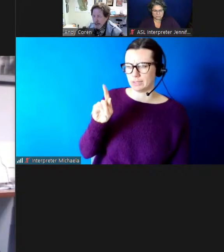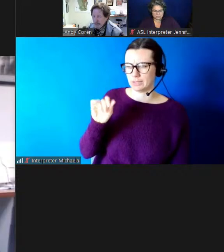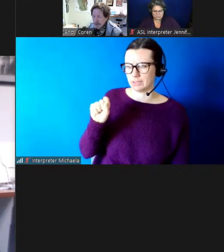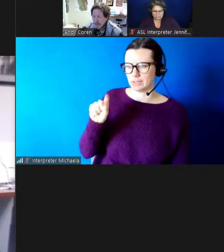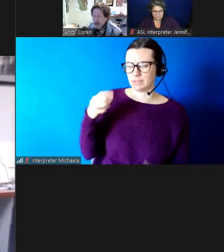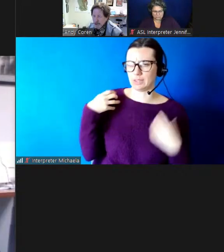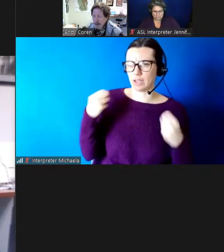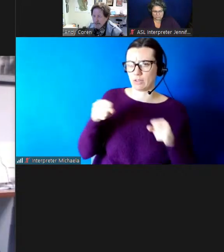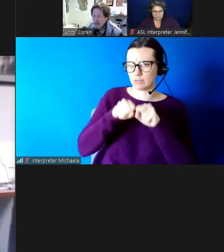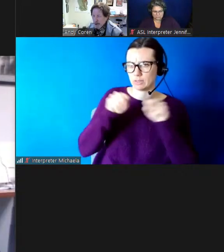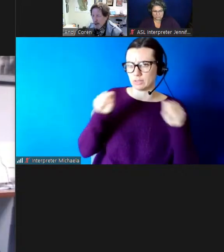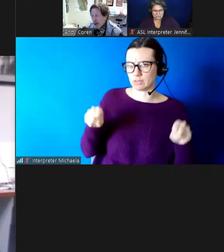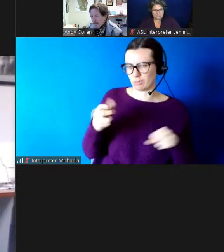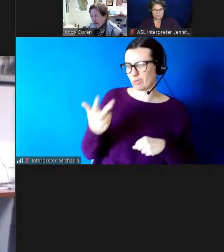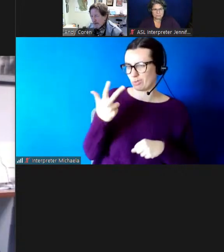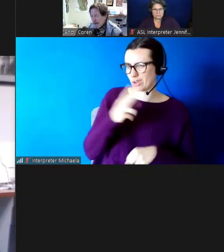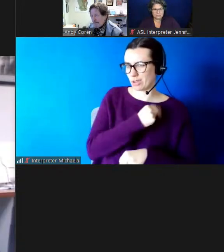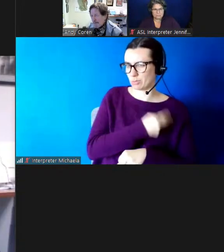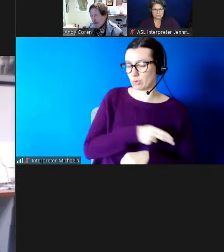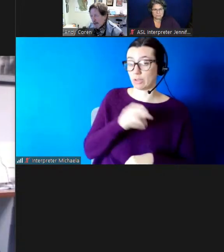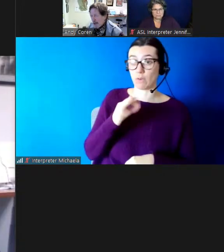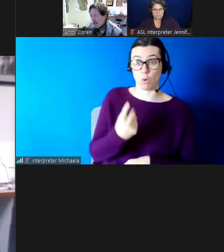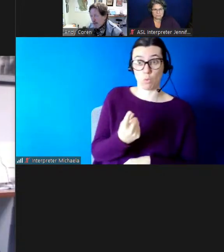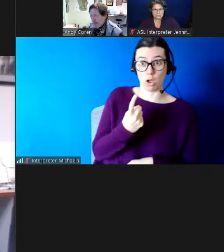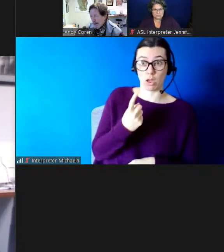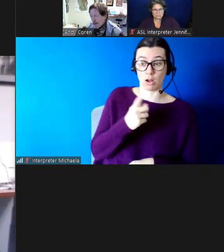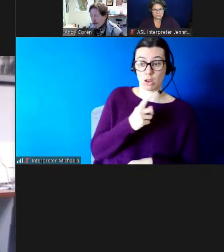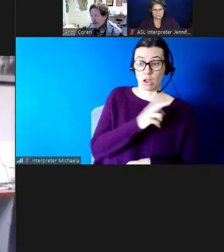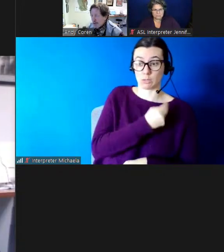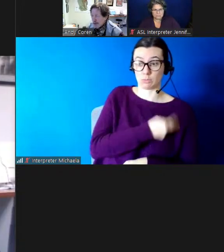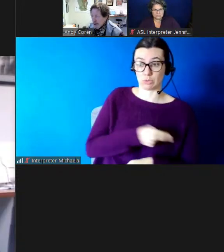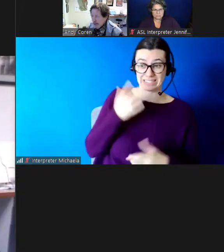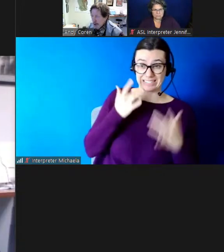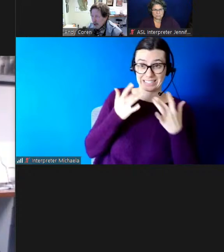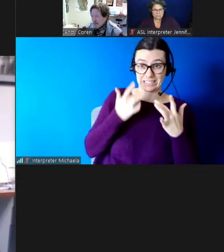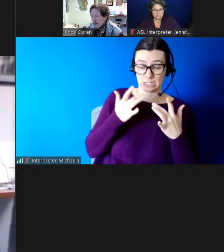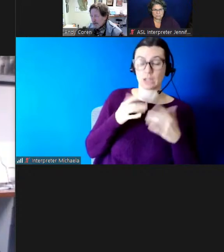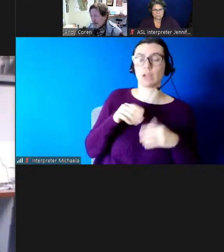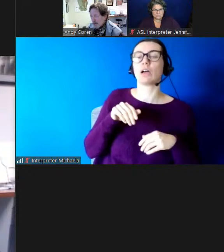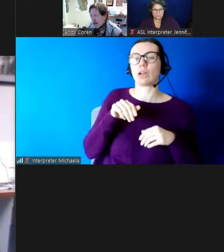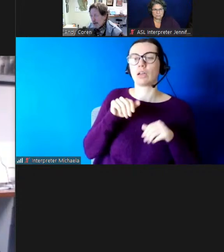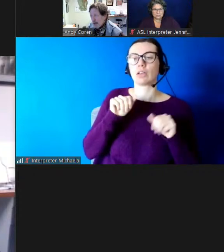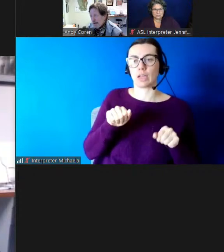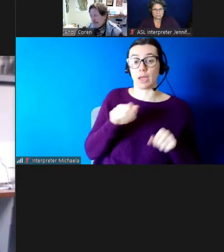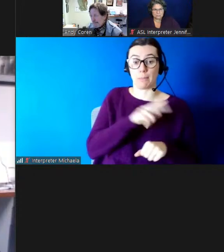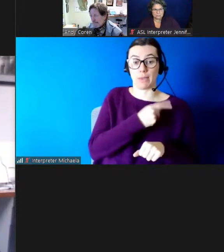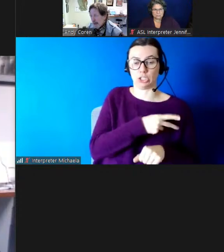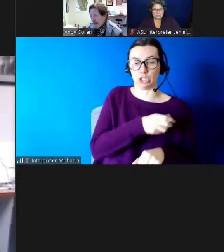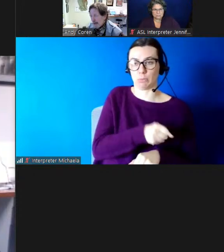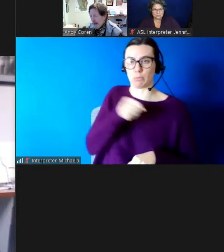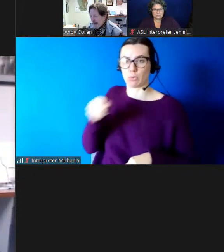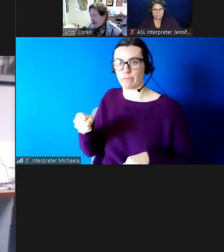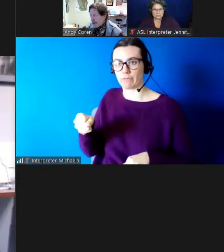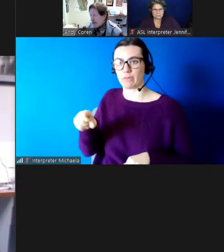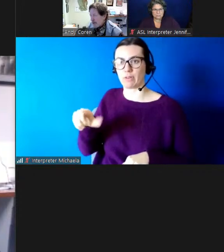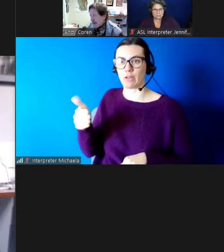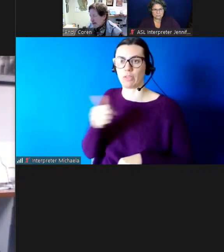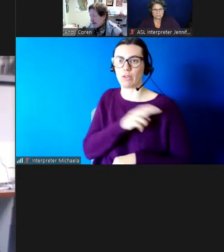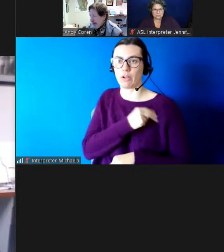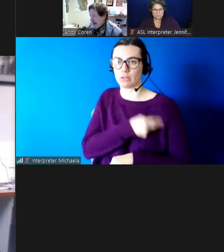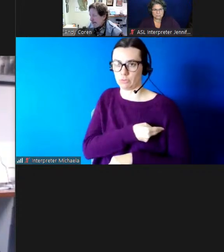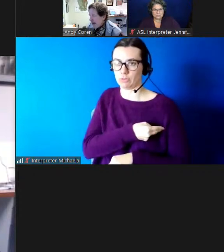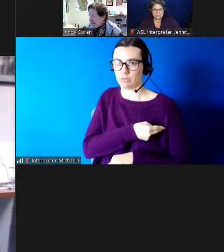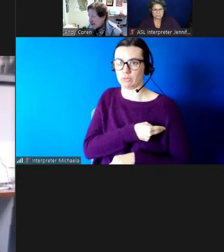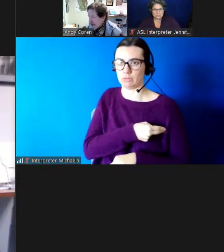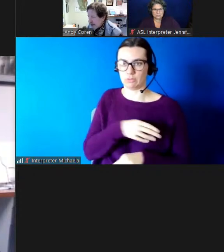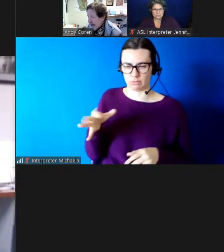So if they're really strapped in one hospital, they can move a patient to one of the other hospitals. And that is what tends